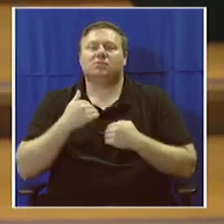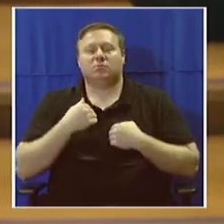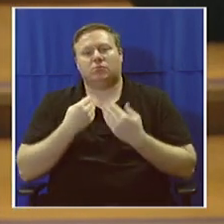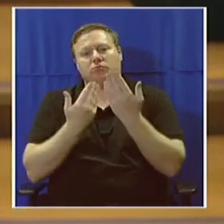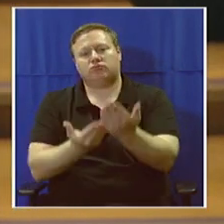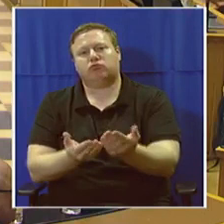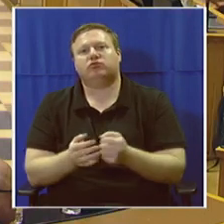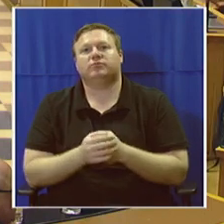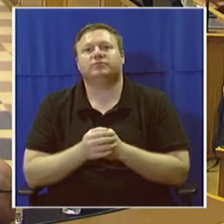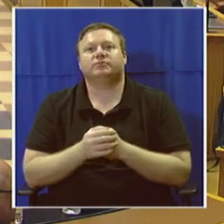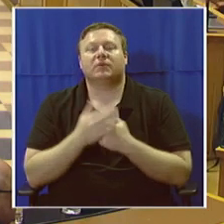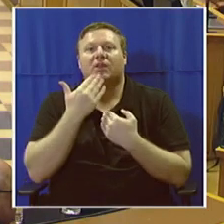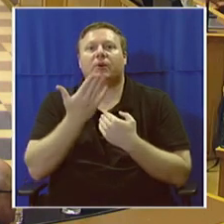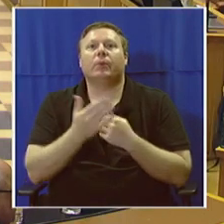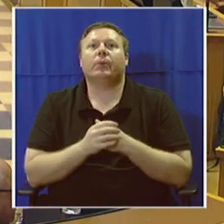Thank you.